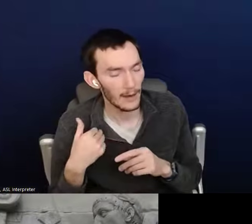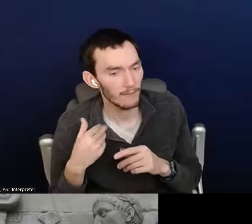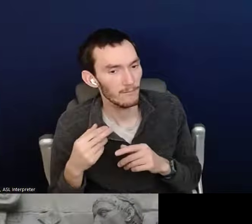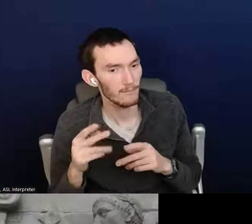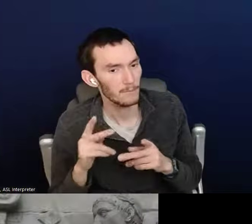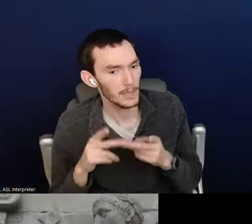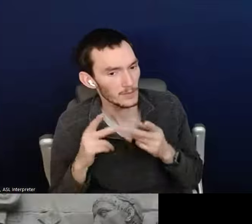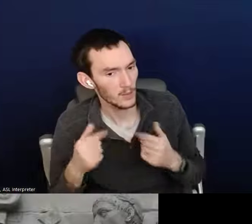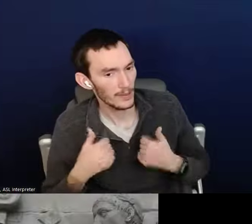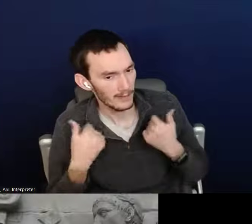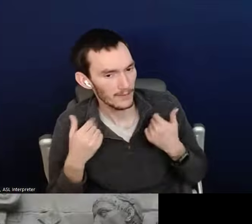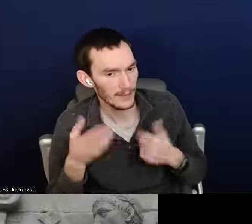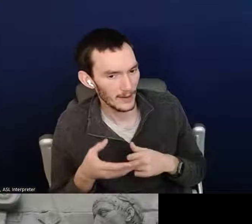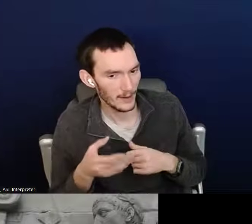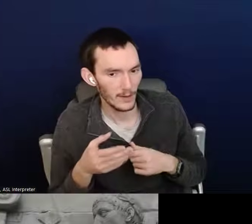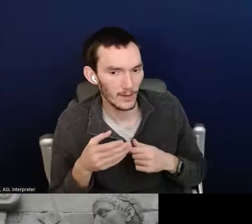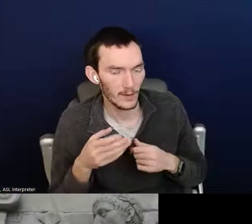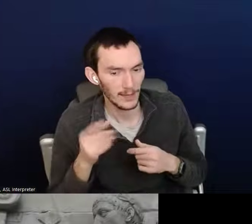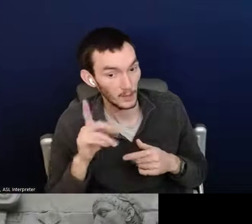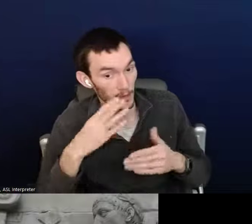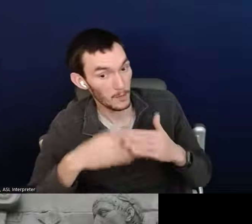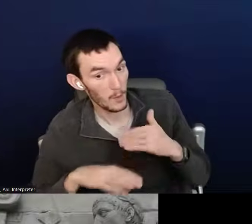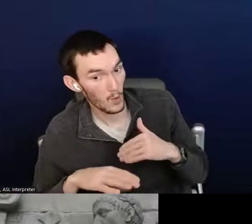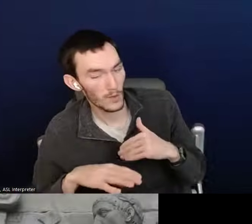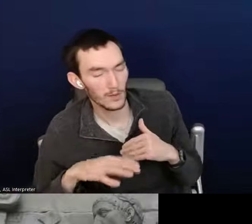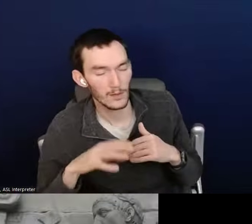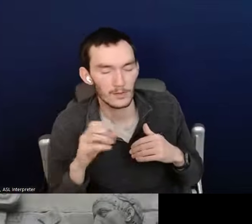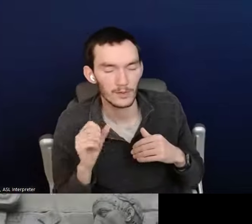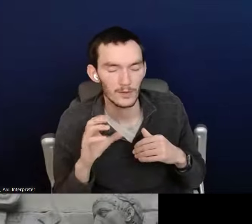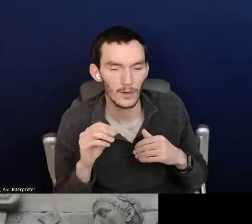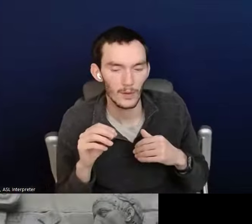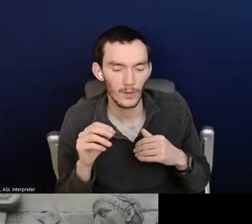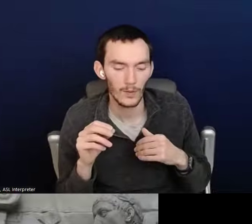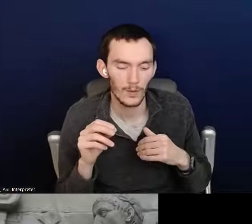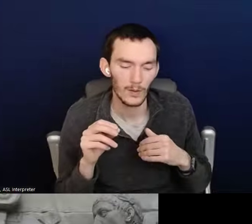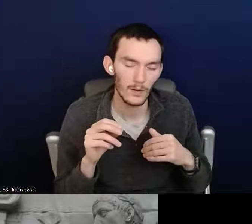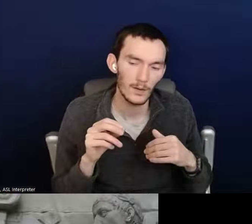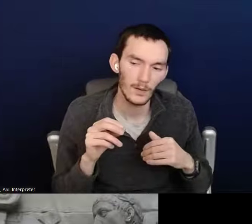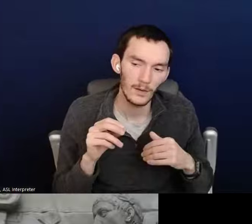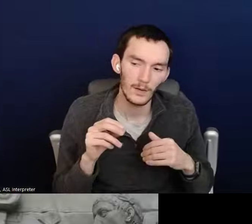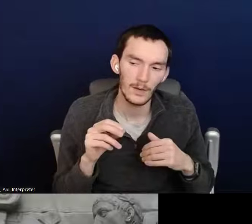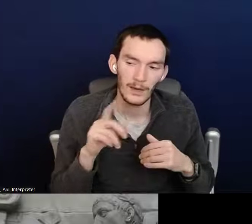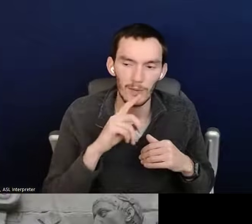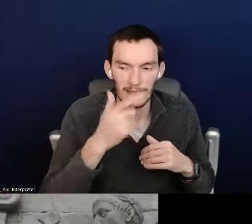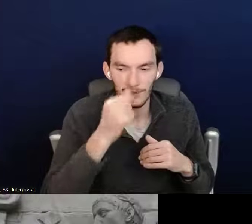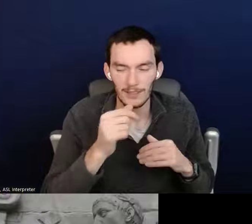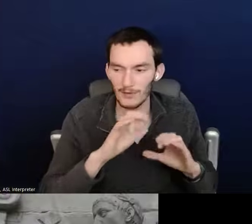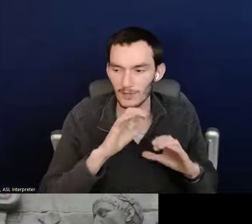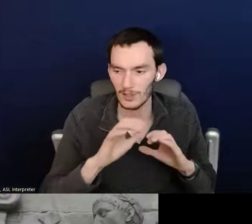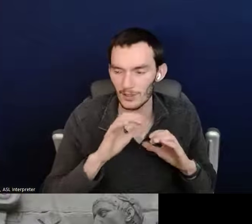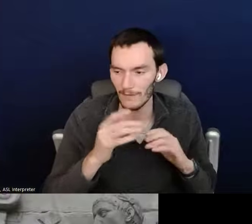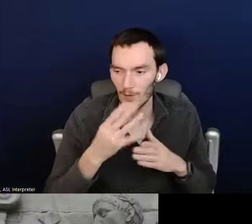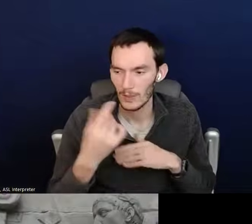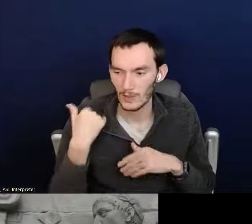that's where this person who works in the museum was born. I haven't I had a really interesting conversation actually just a couple of